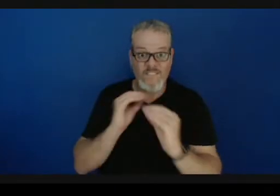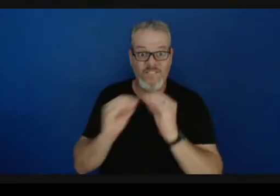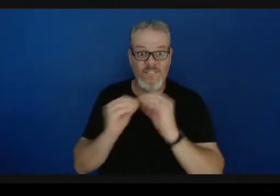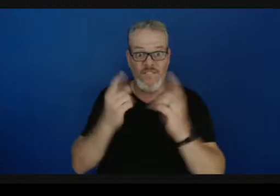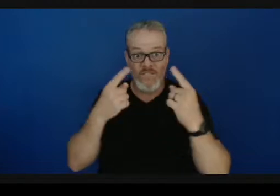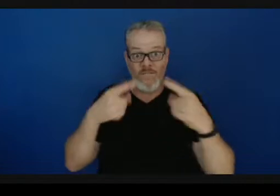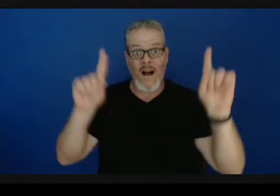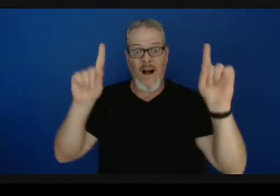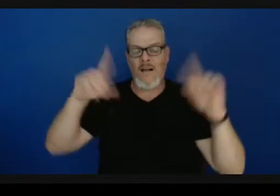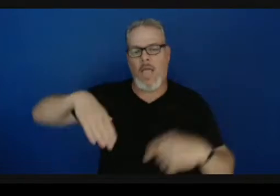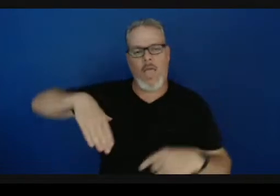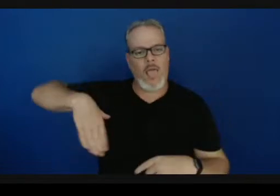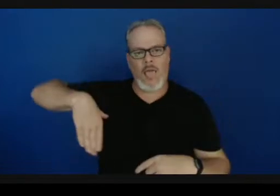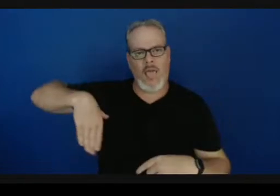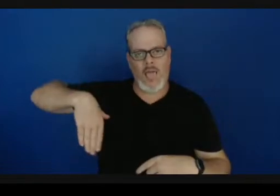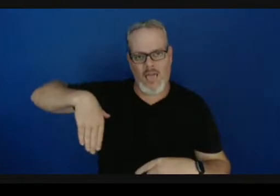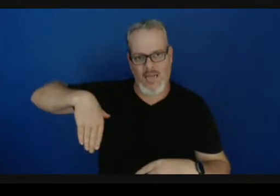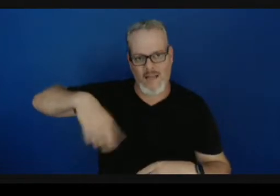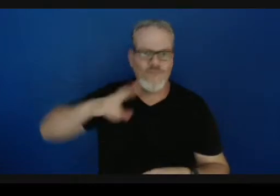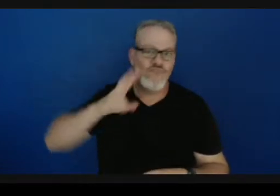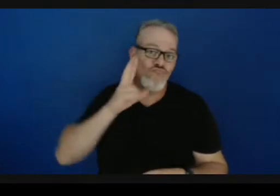at it. That I can say.